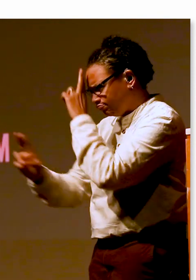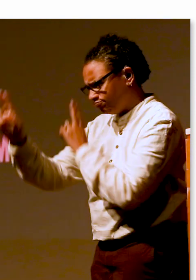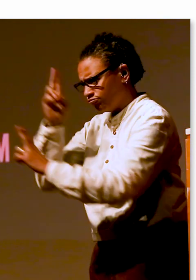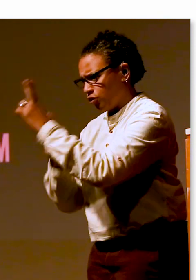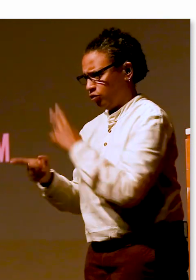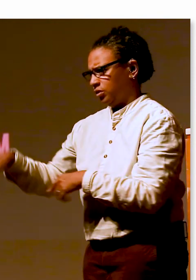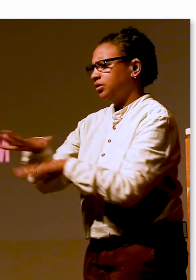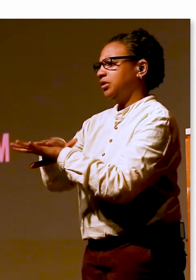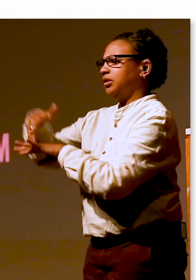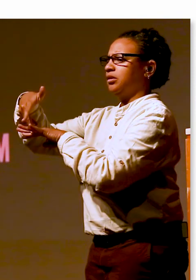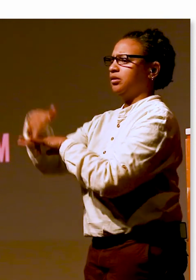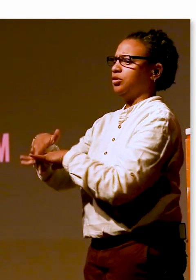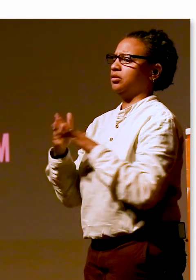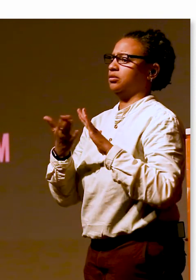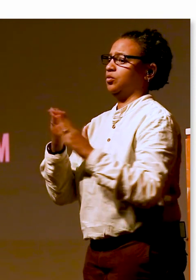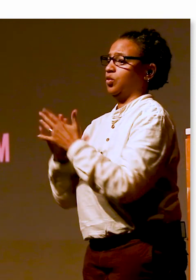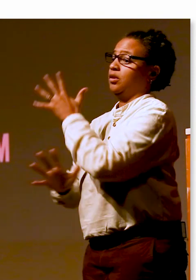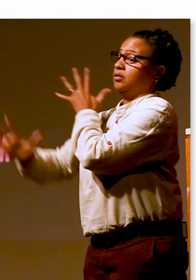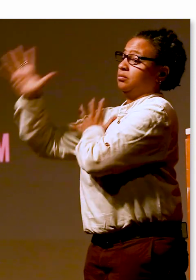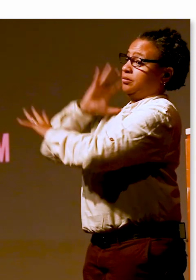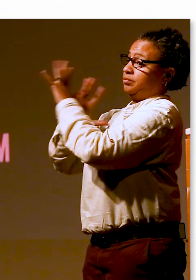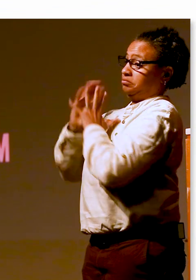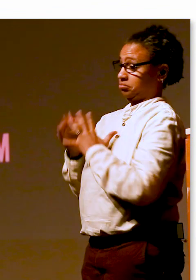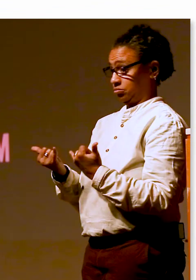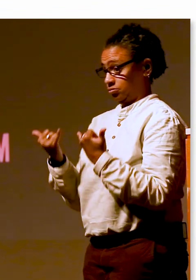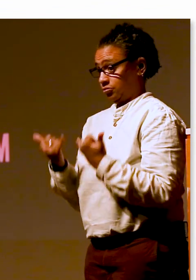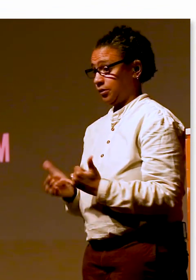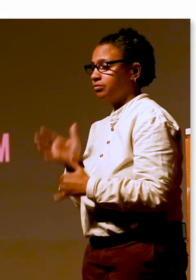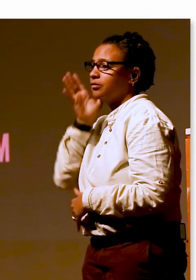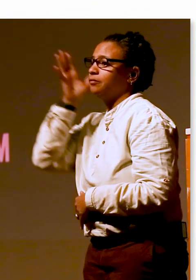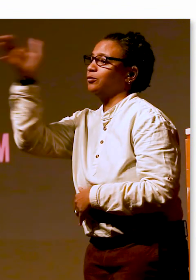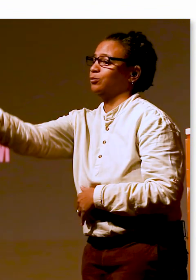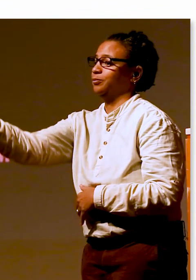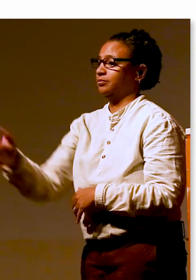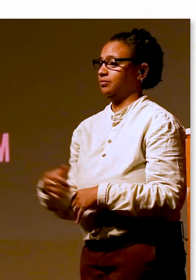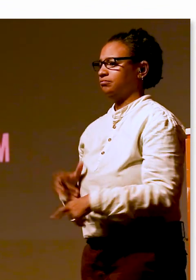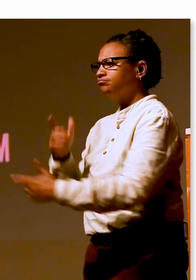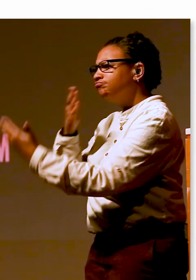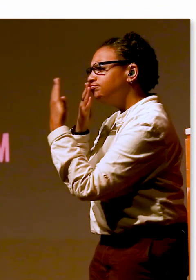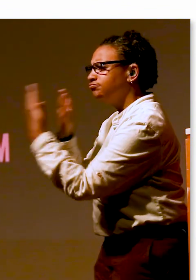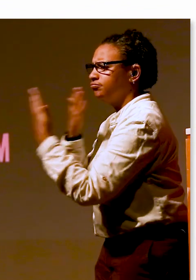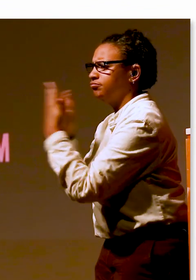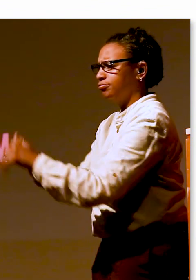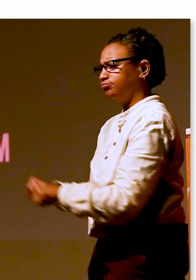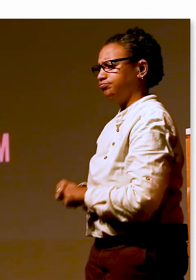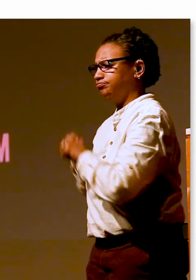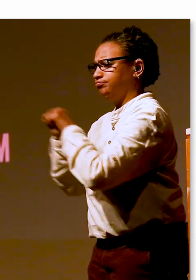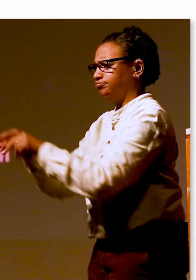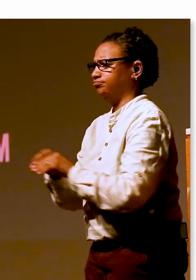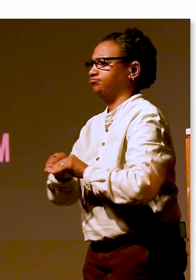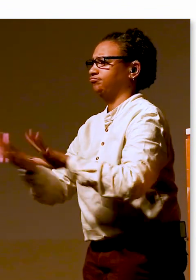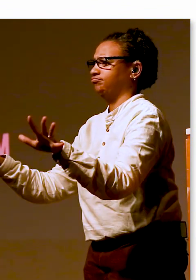communities, past, present, future, and are grateful for their ongoing and vibrant presence.